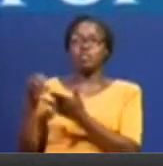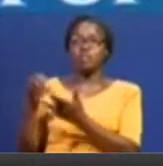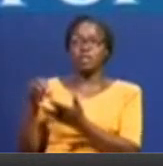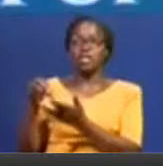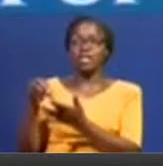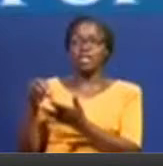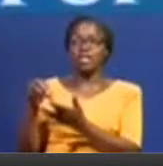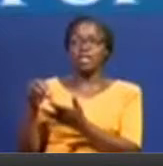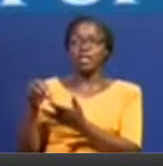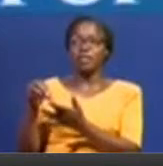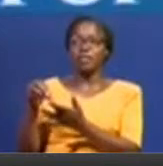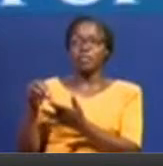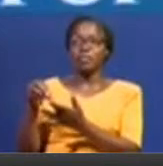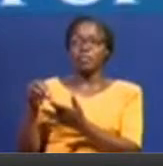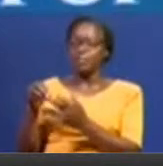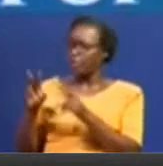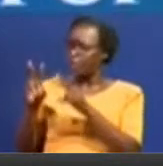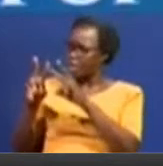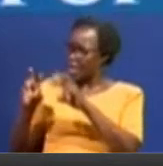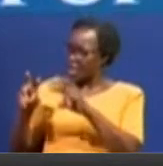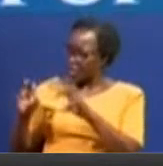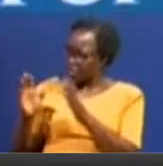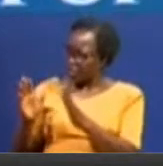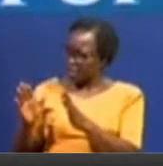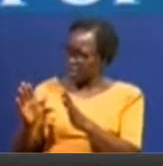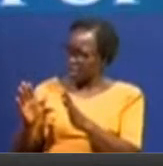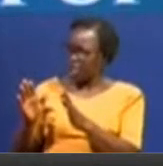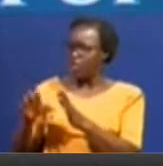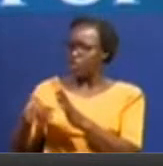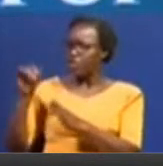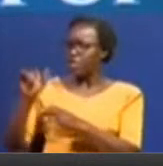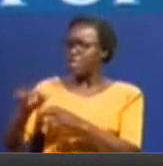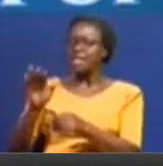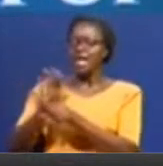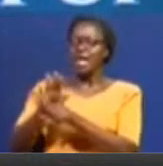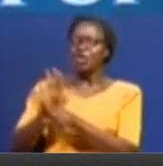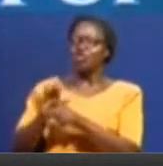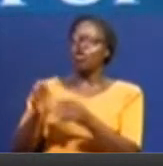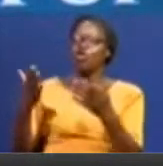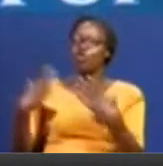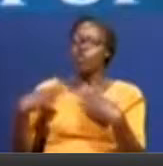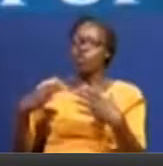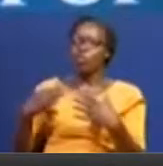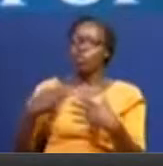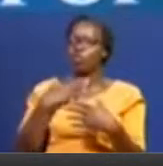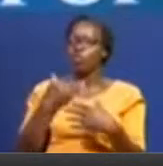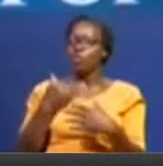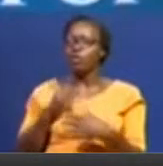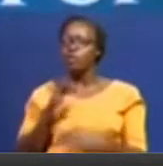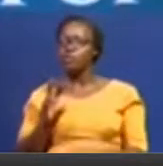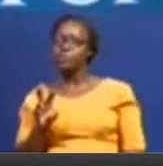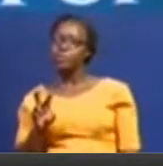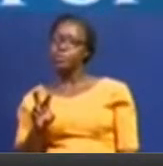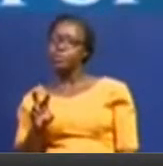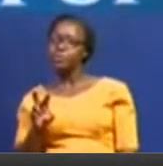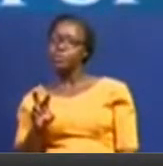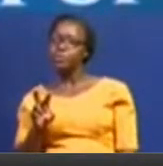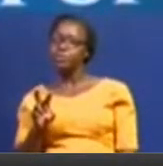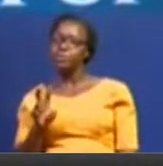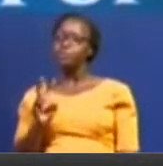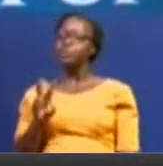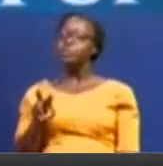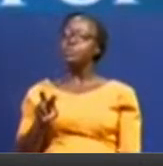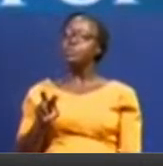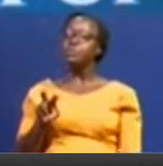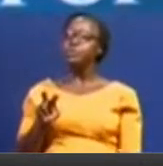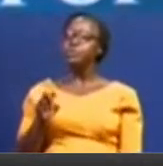was doing the Observer, you find that there are a lot of people who want to come and ensure who you are